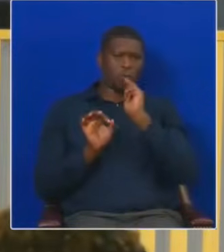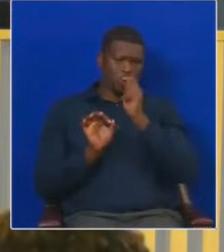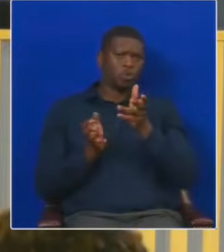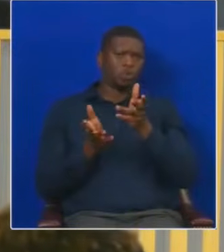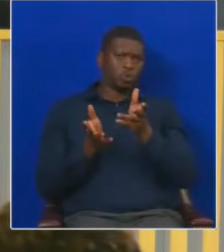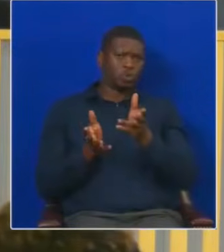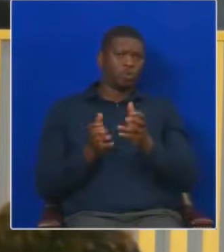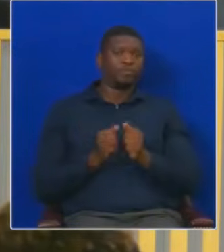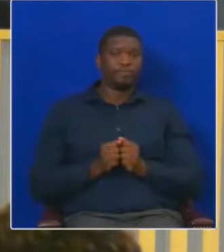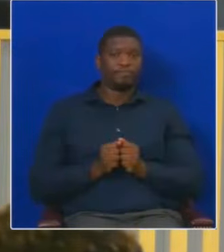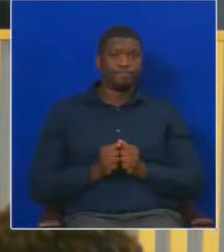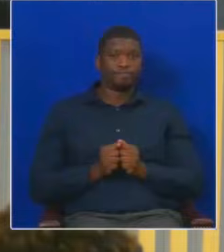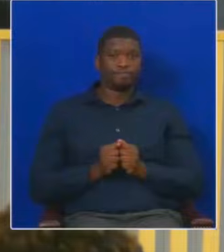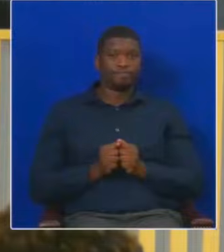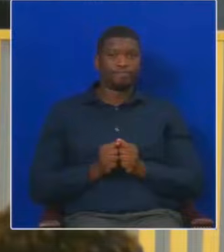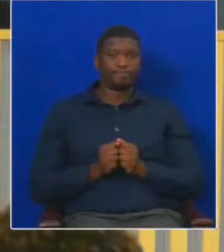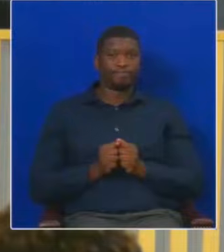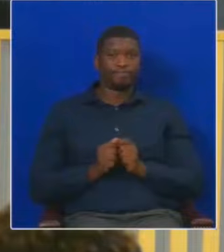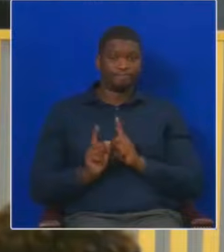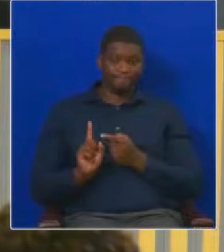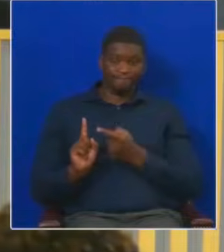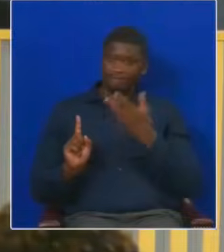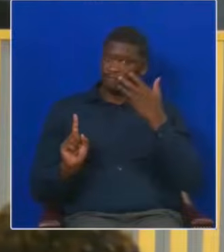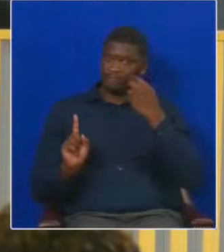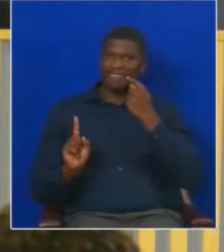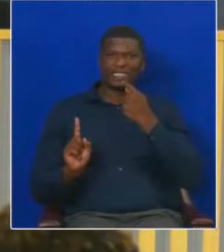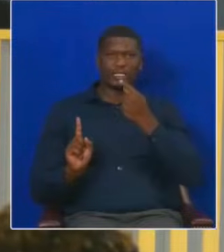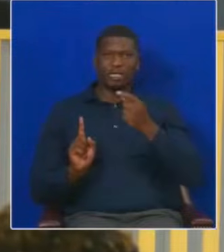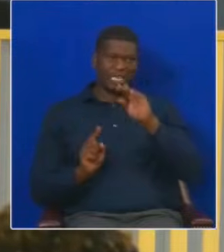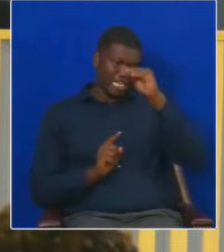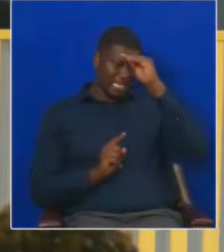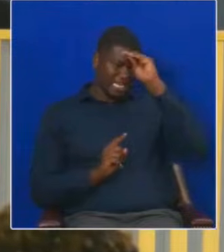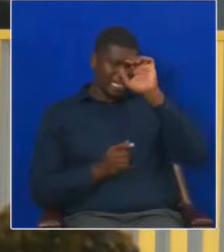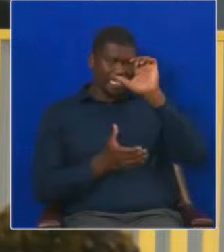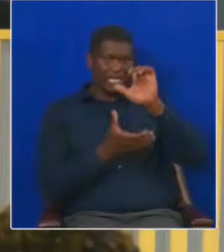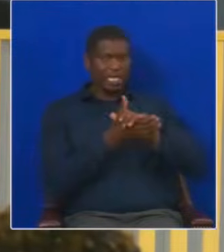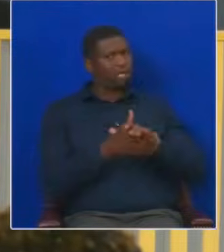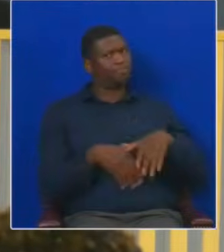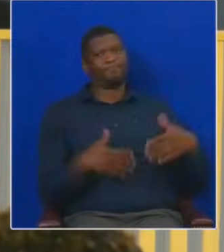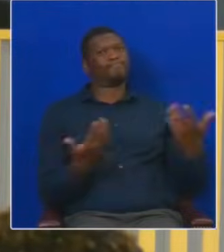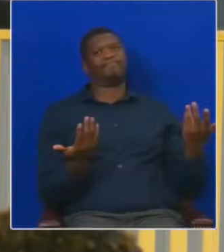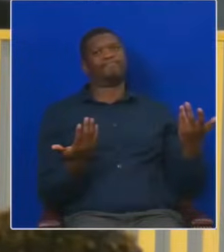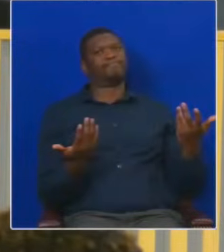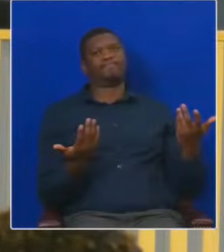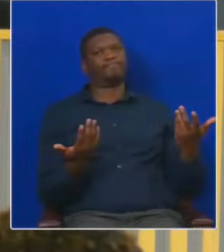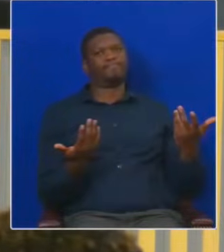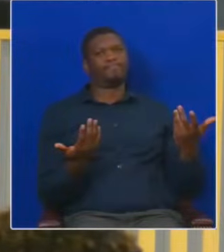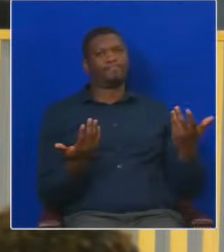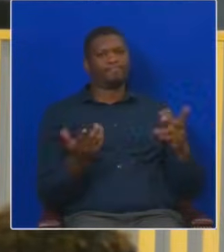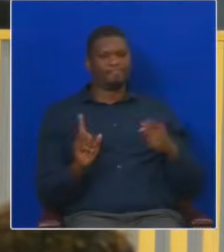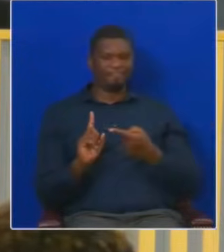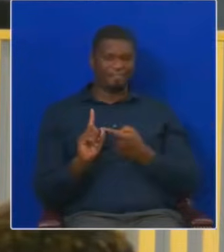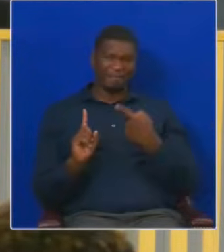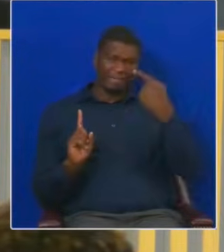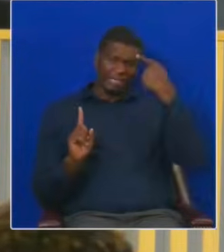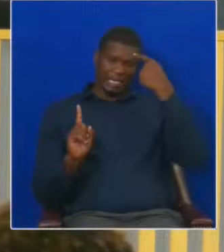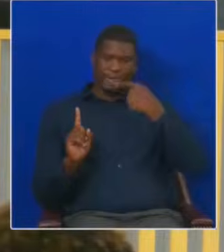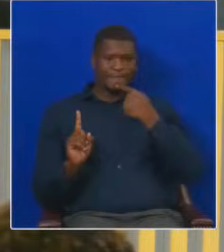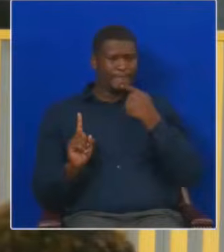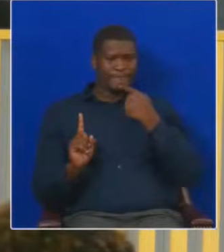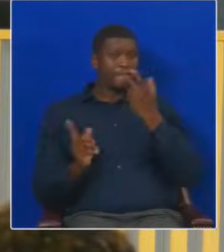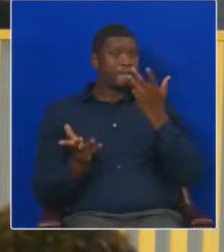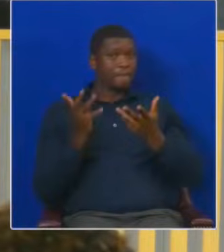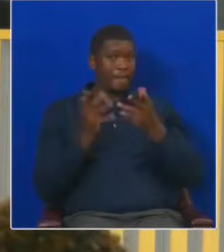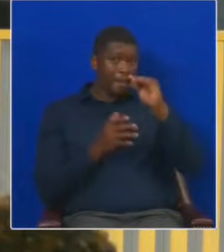he didn't trust the police, and therefore he thought the police might have bagged his